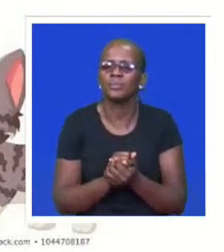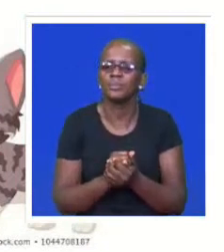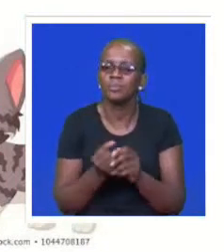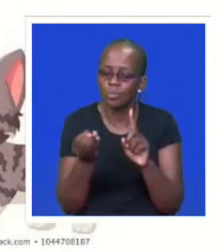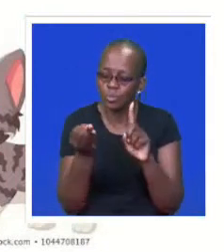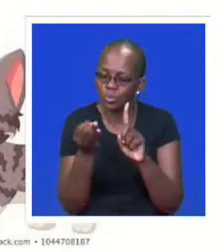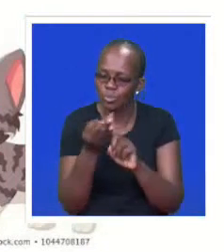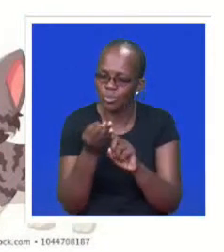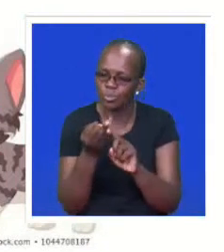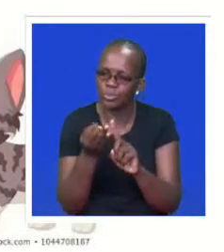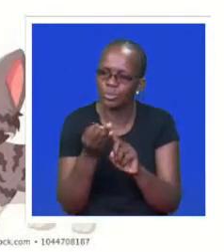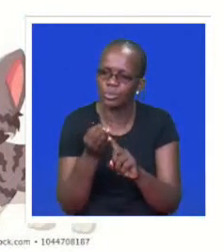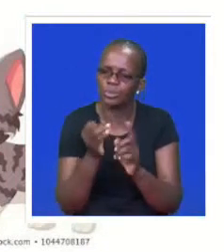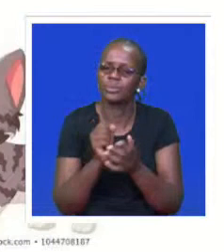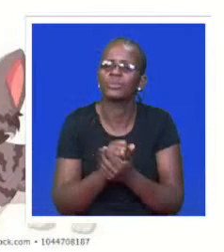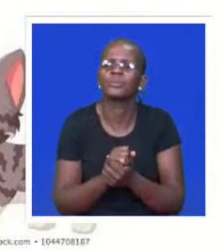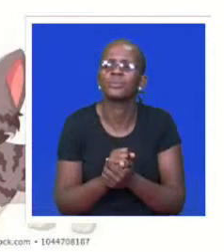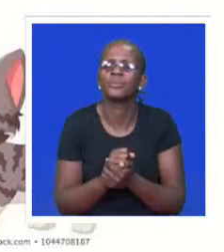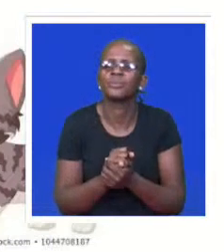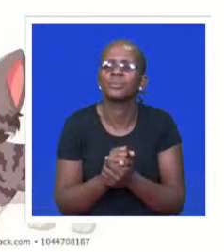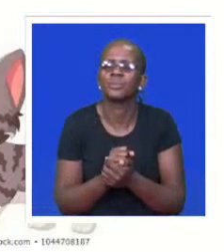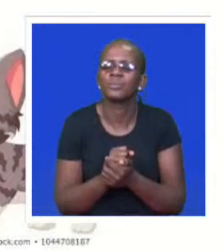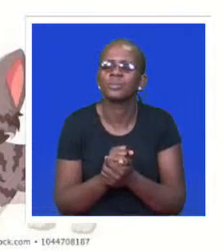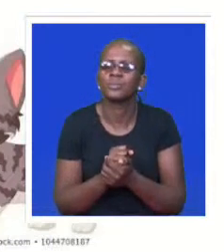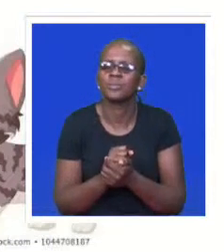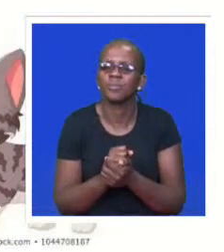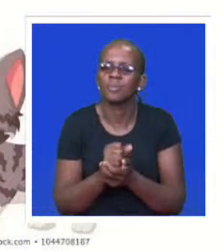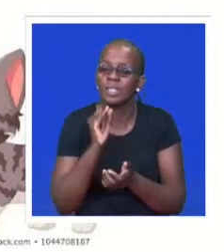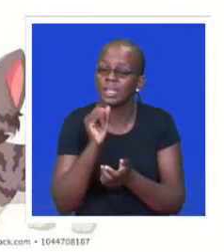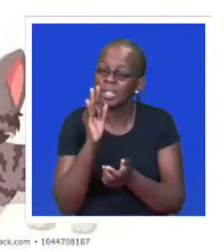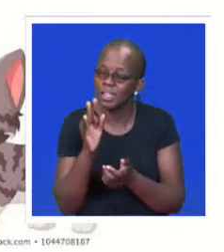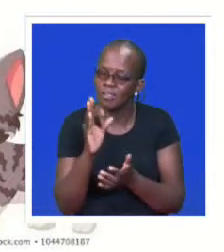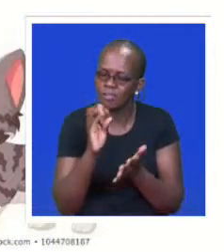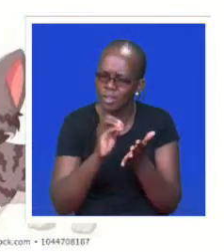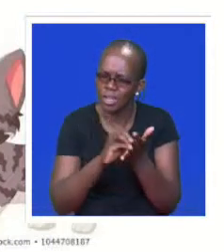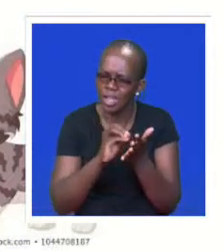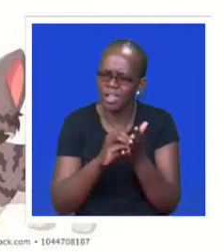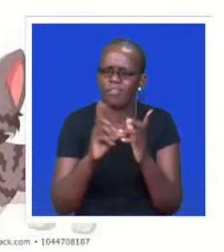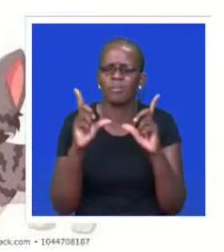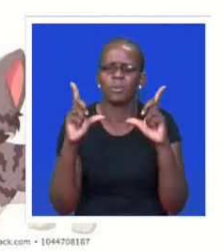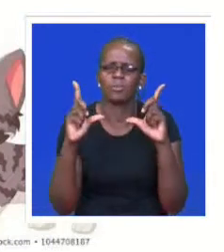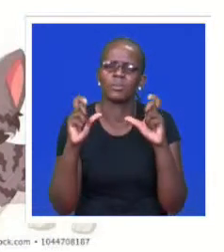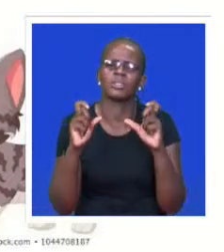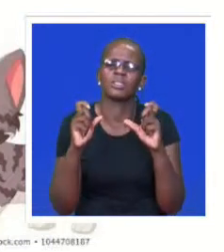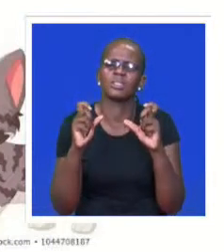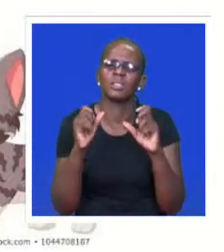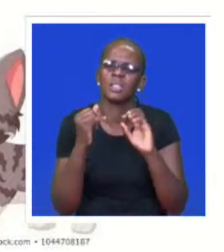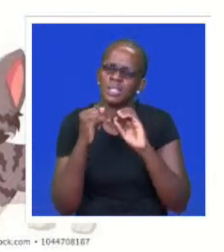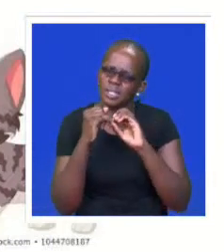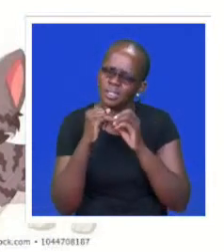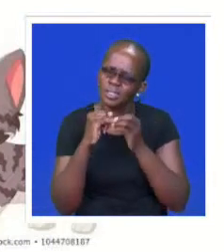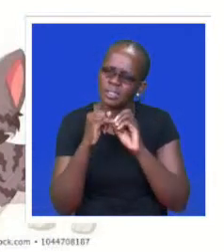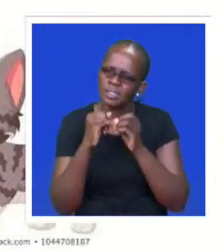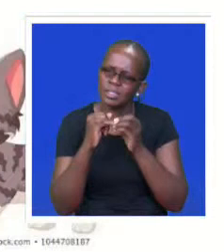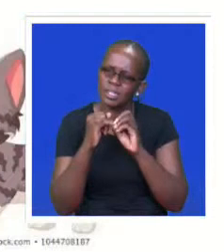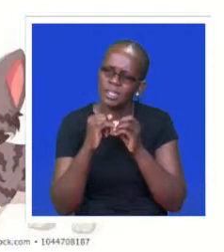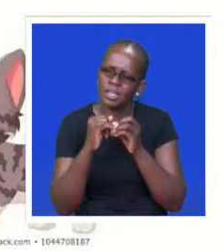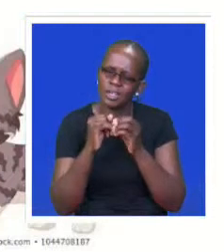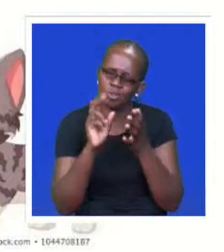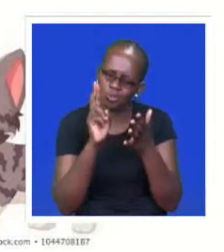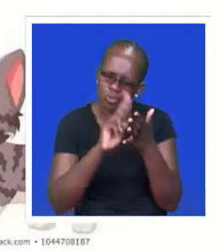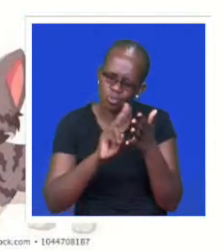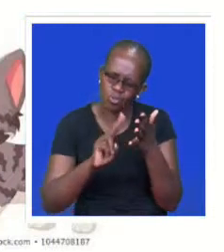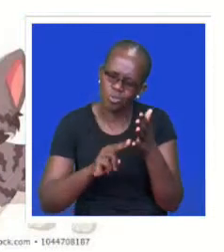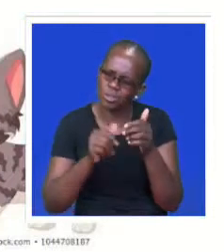I said, if there are any pictures in the story, try to study them. Let us see if there are